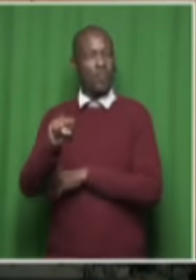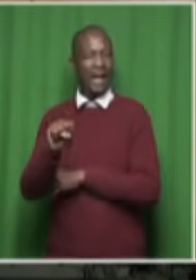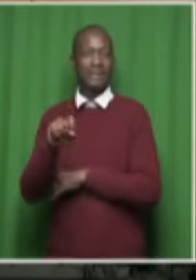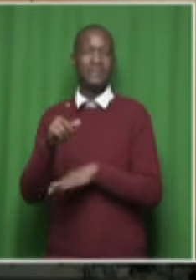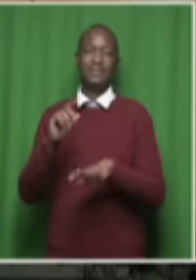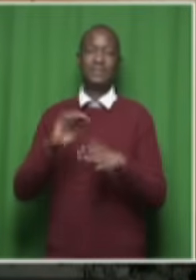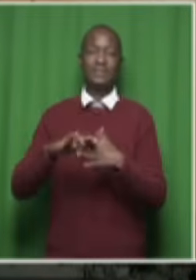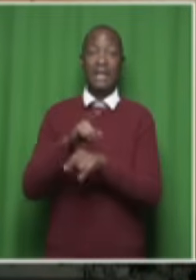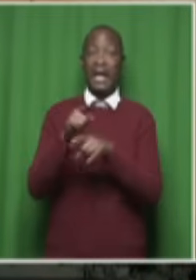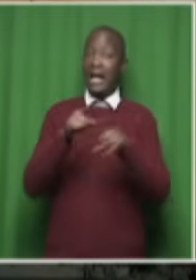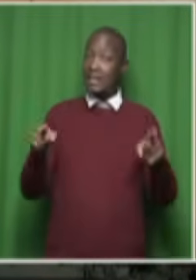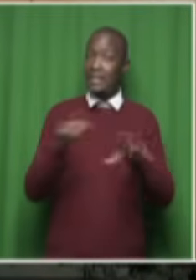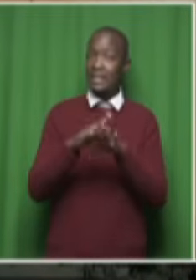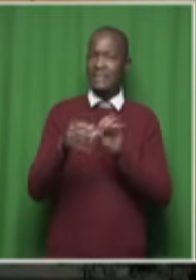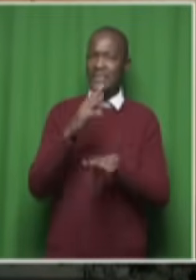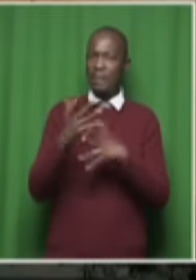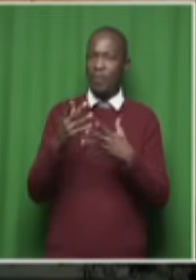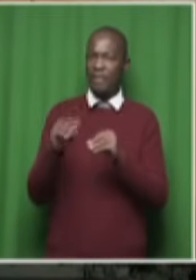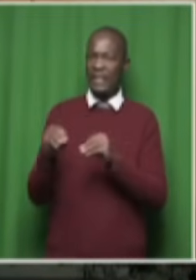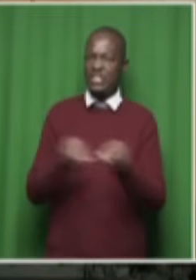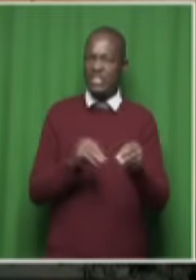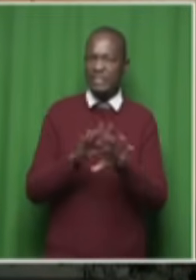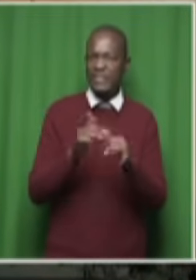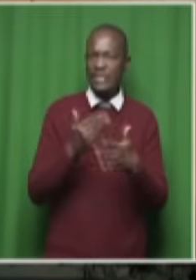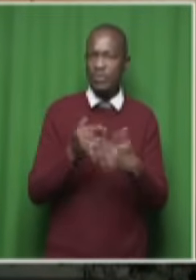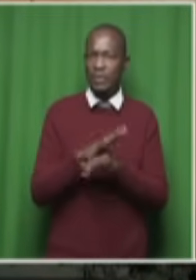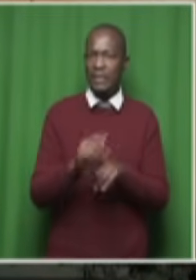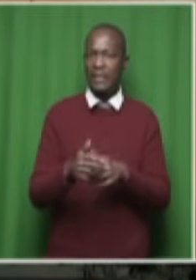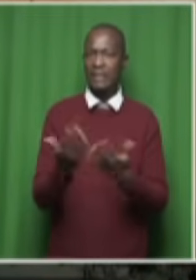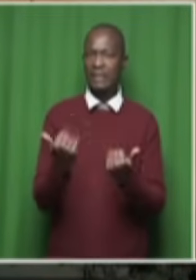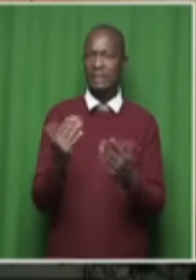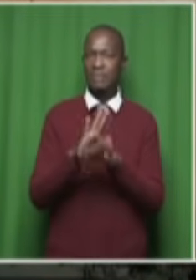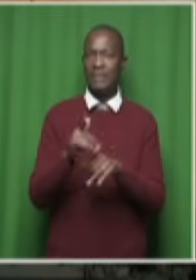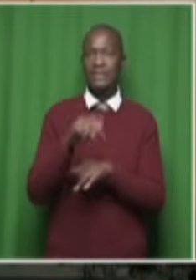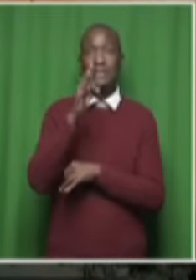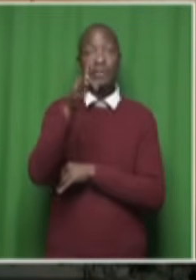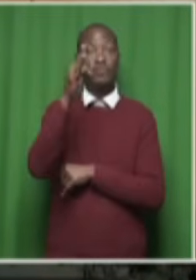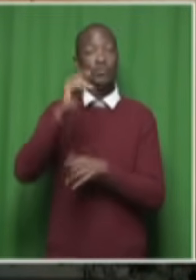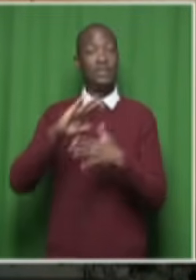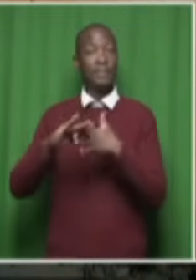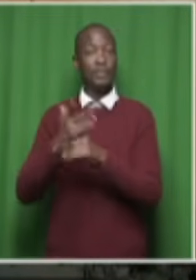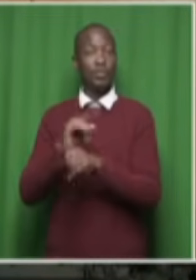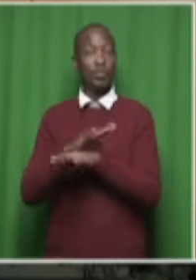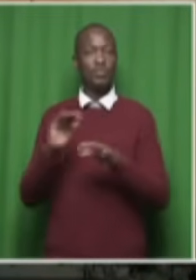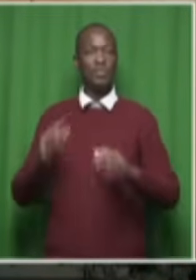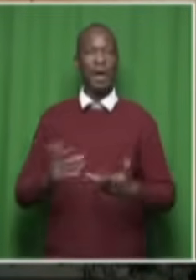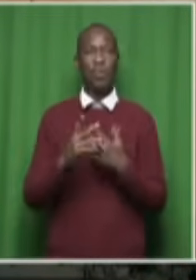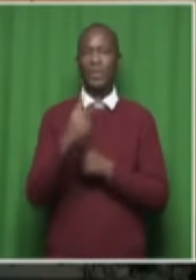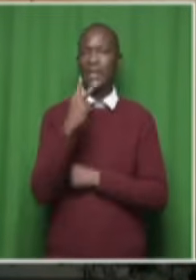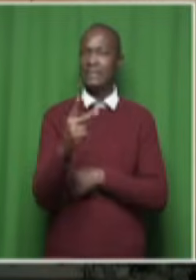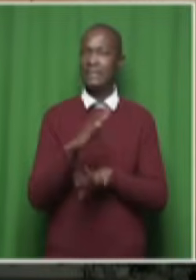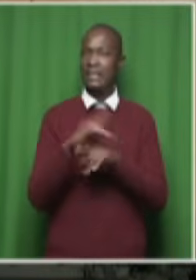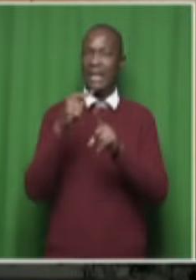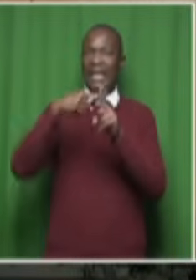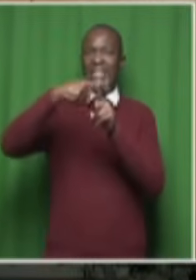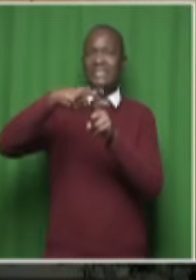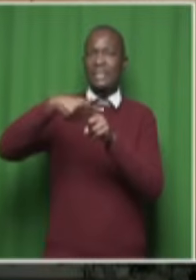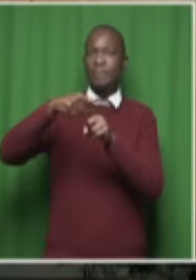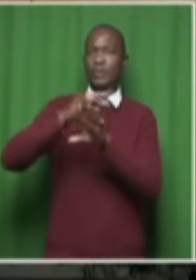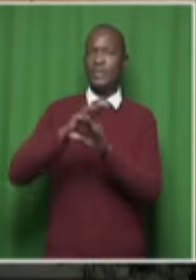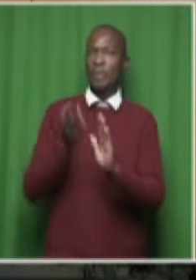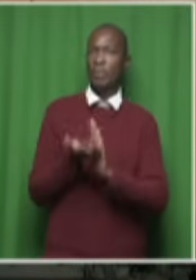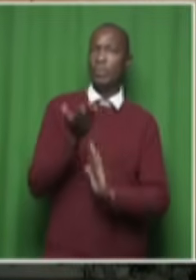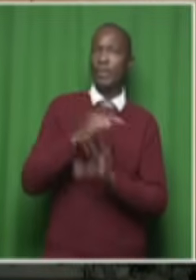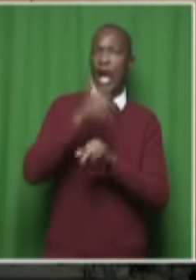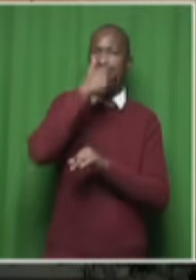these some of the shifts that we can expect in future because of how we are seeing temperatures getting hotter and